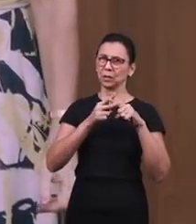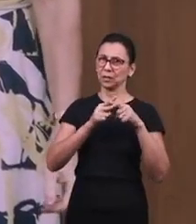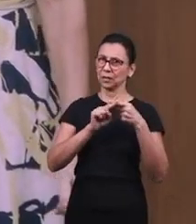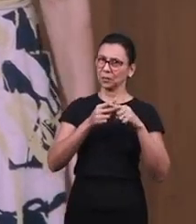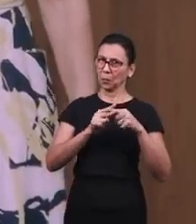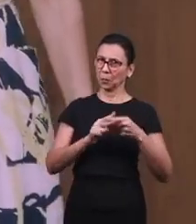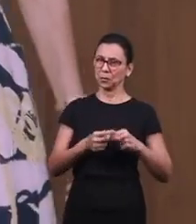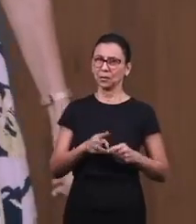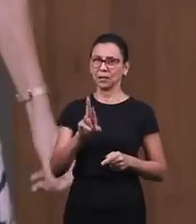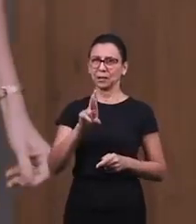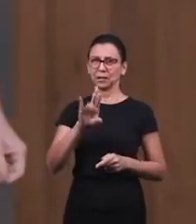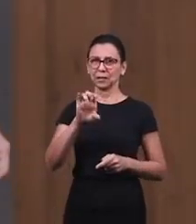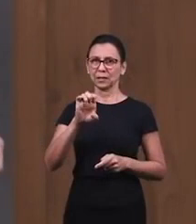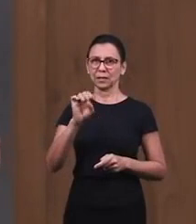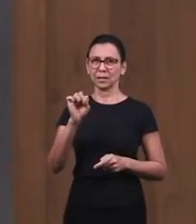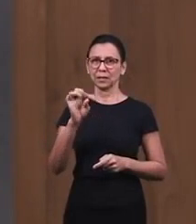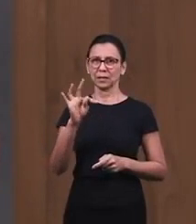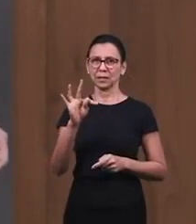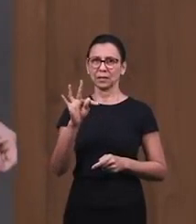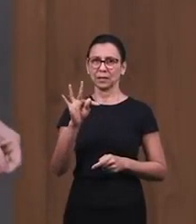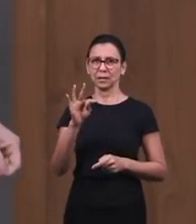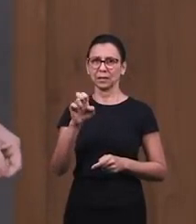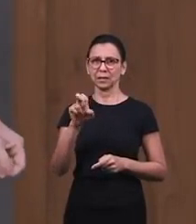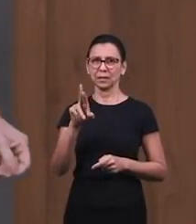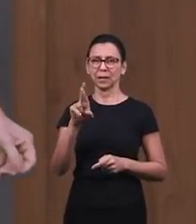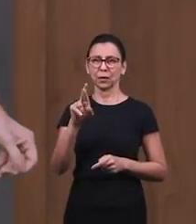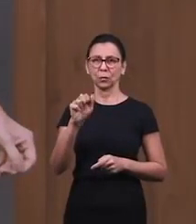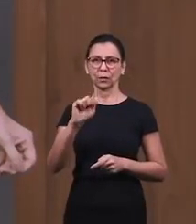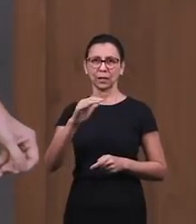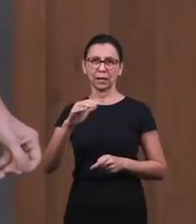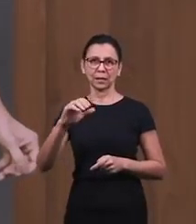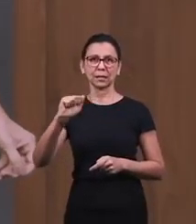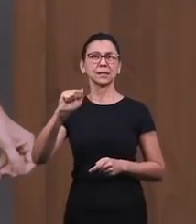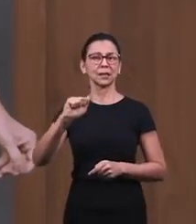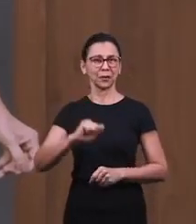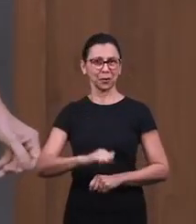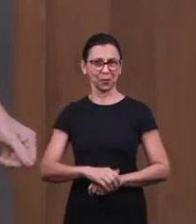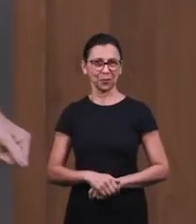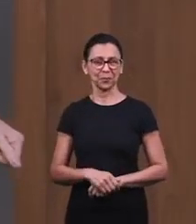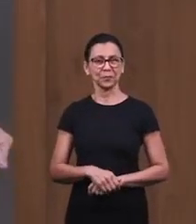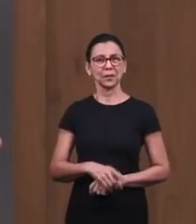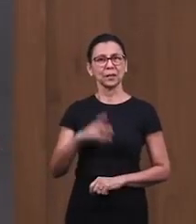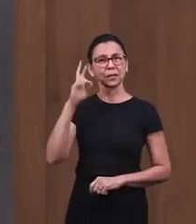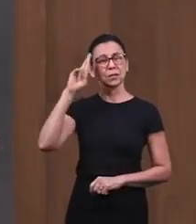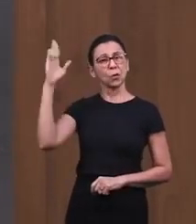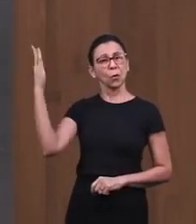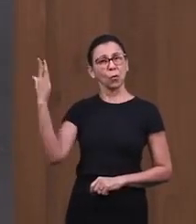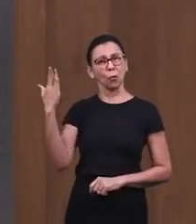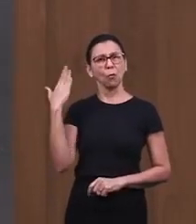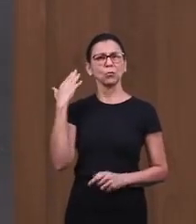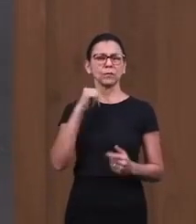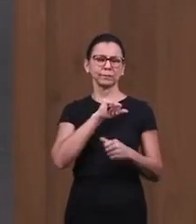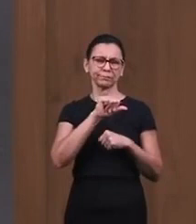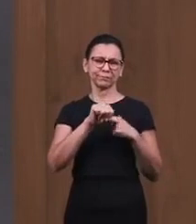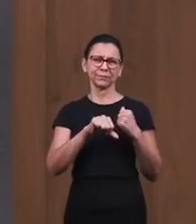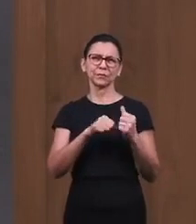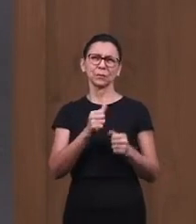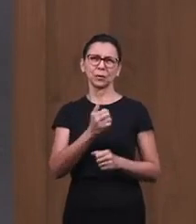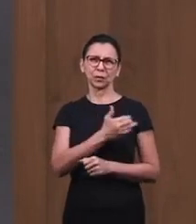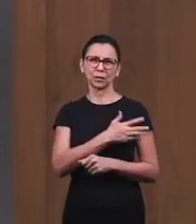of restoration. And we believe that today the Lord will restore many hearts. Let's close our